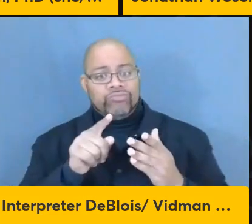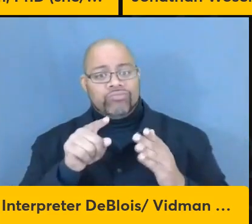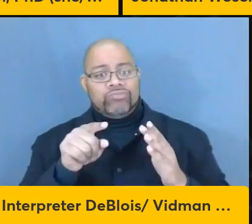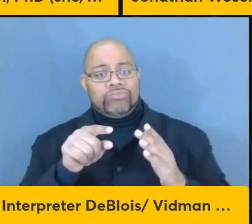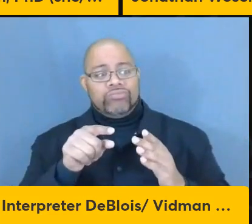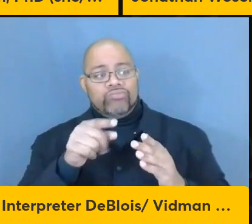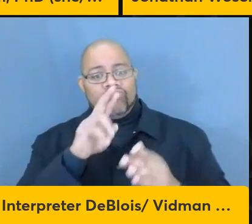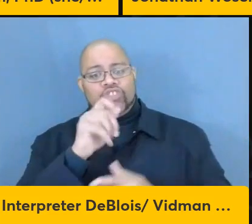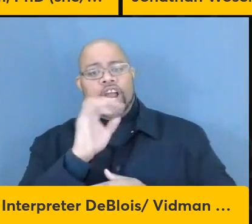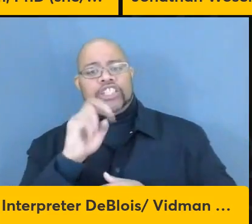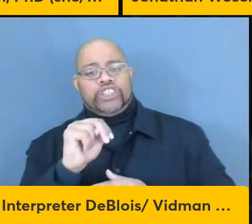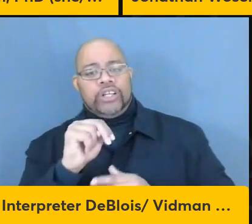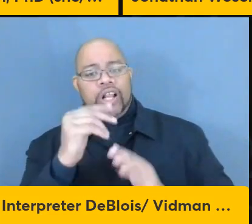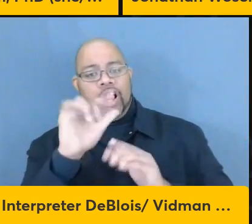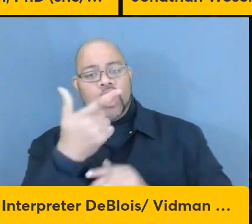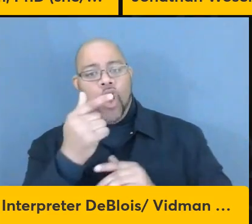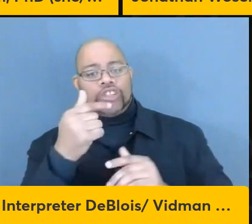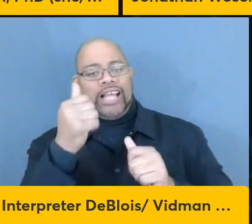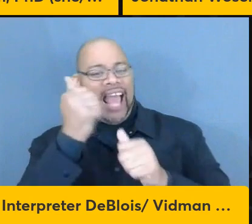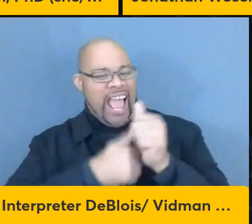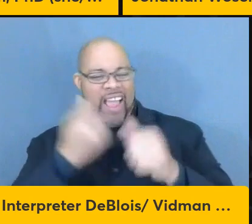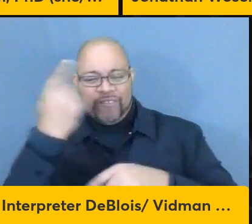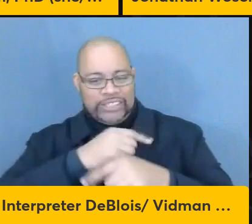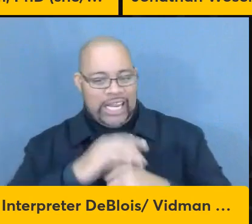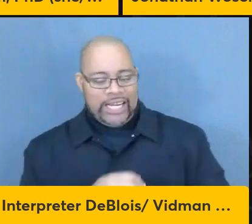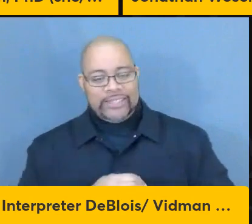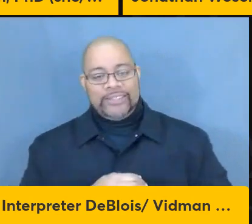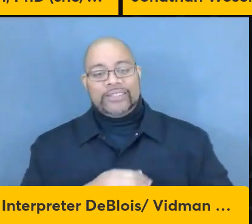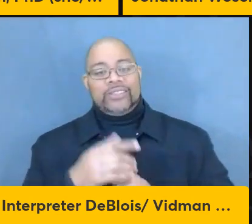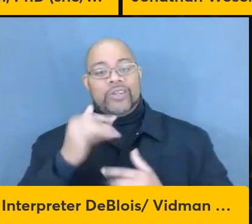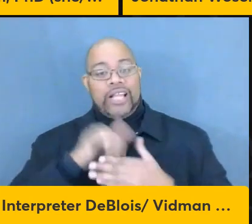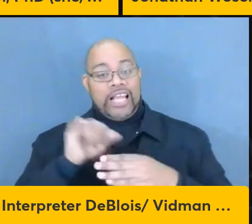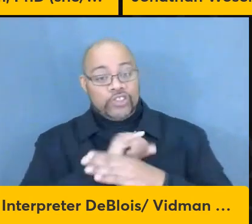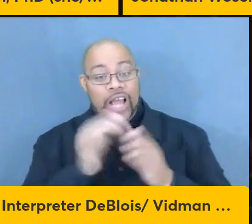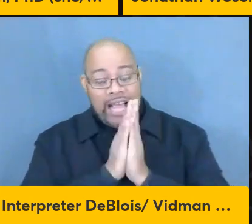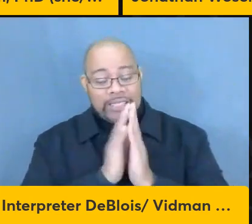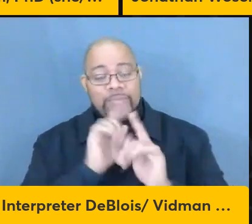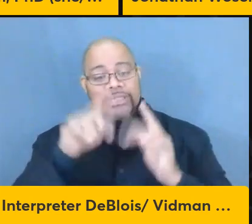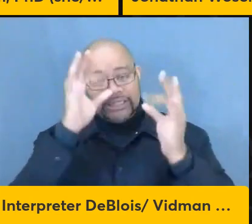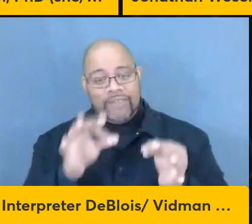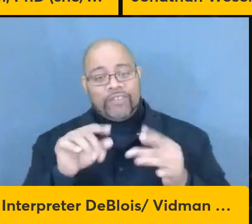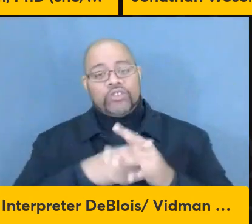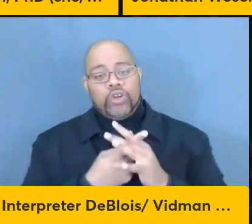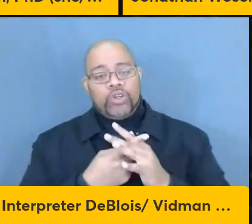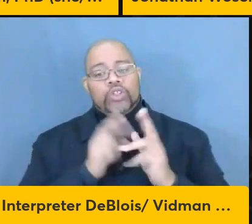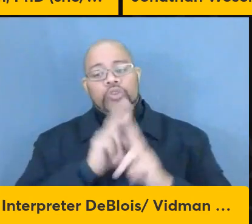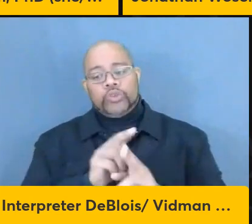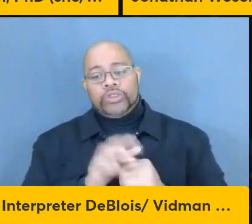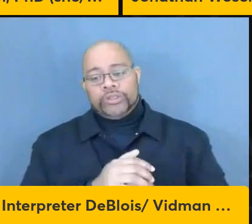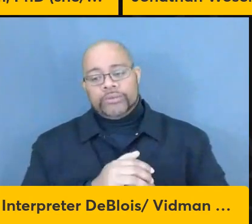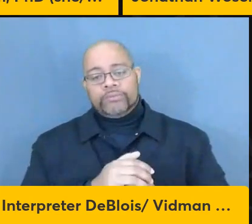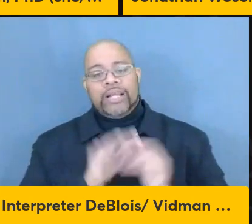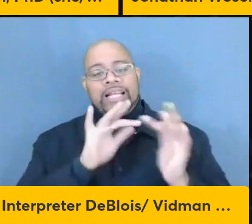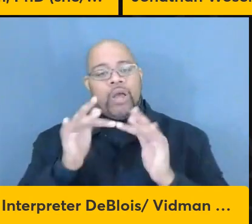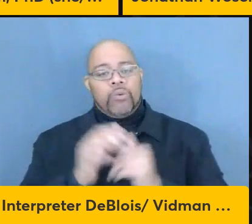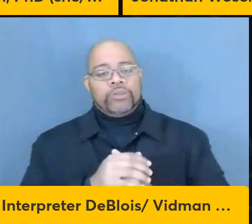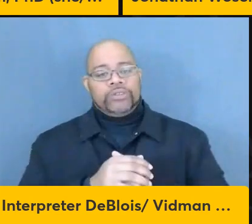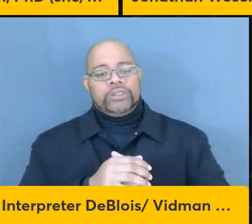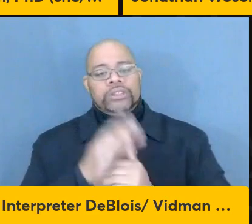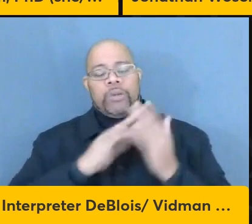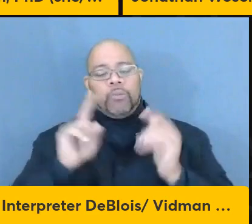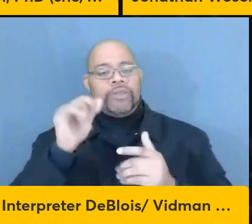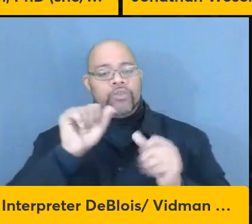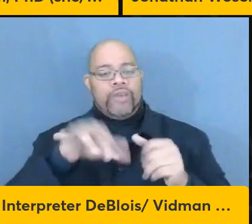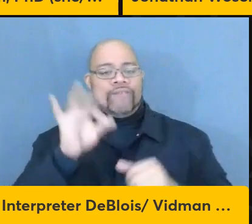day. So yeah, ask for an internship, but definitely start using a network somewhere that